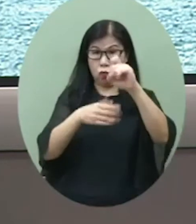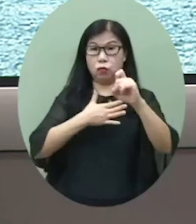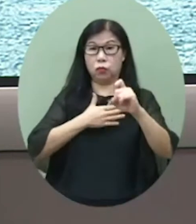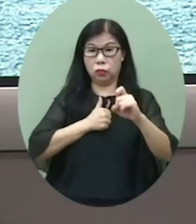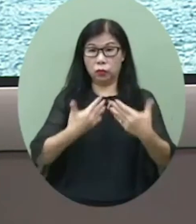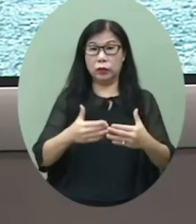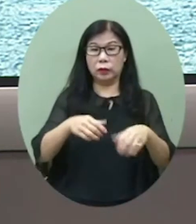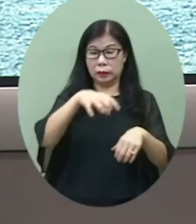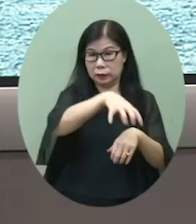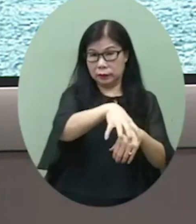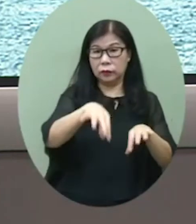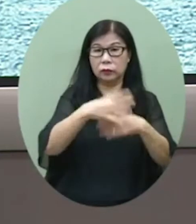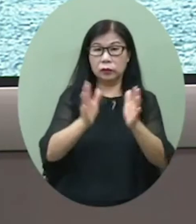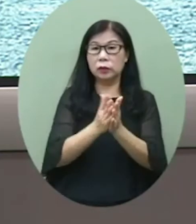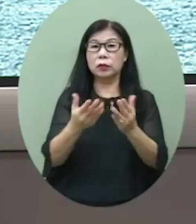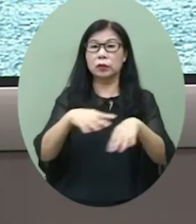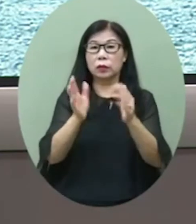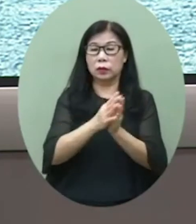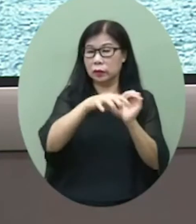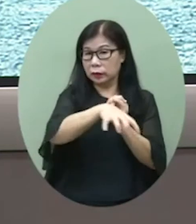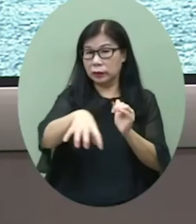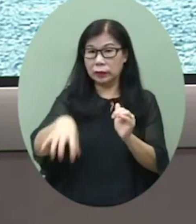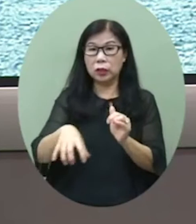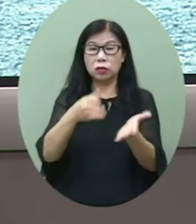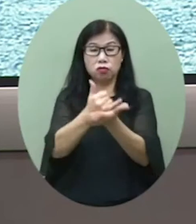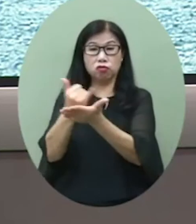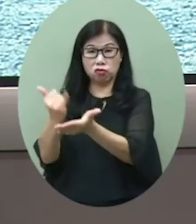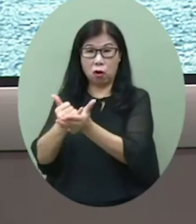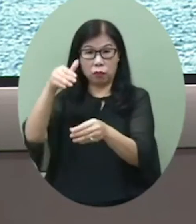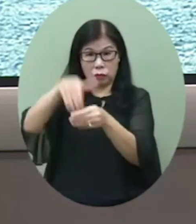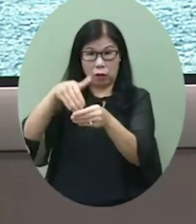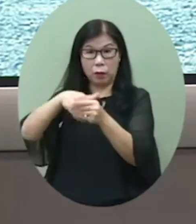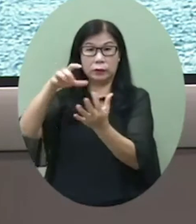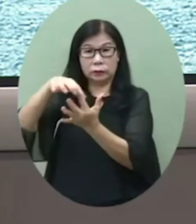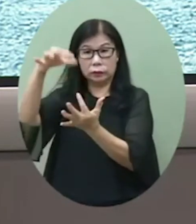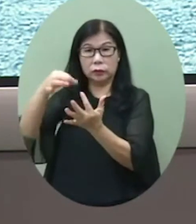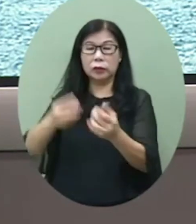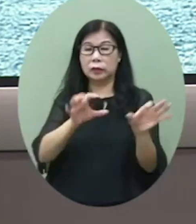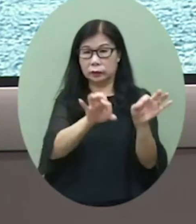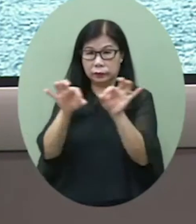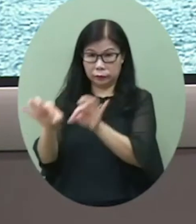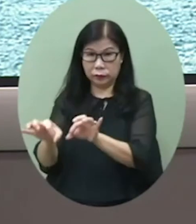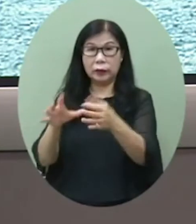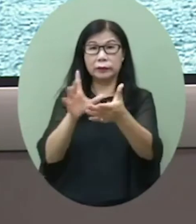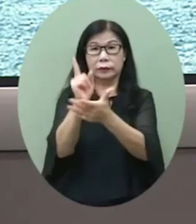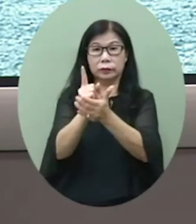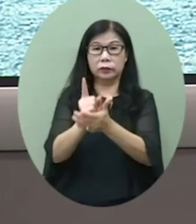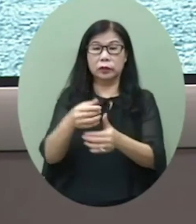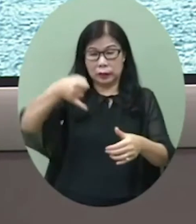is Australia, New South Wales. Originally in September, there would be a series of